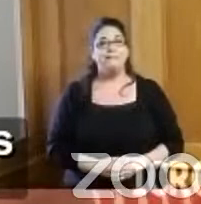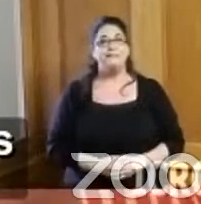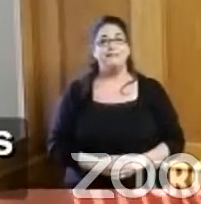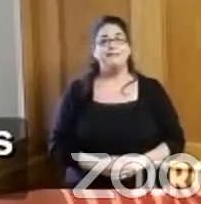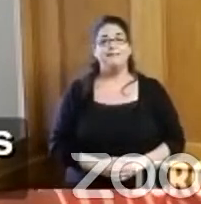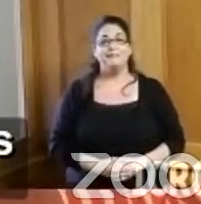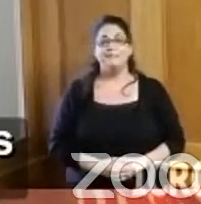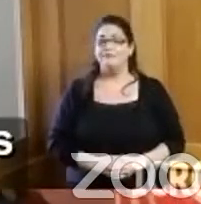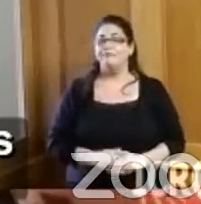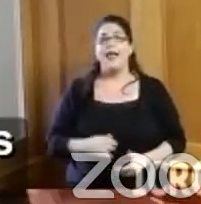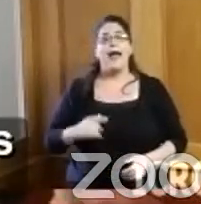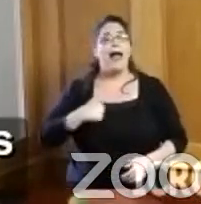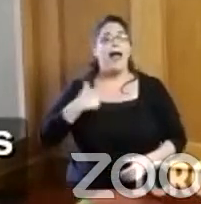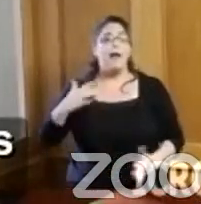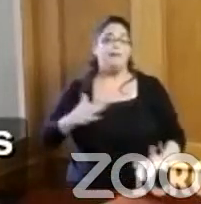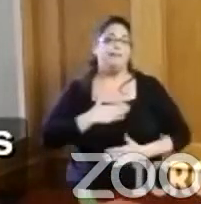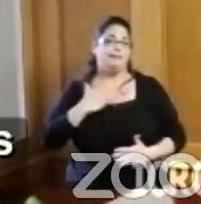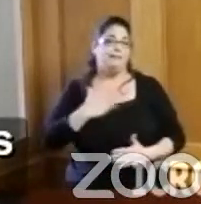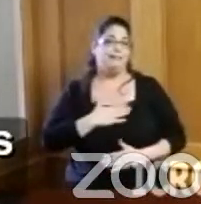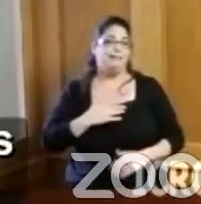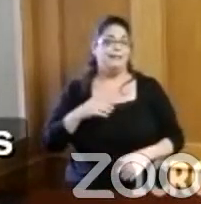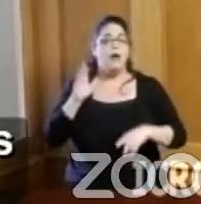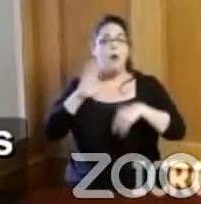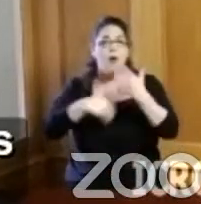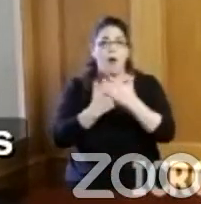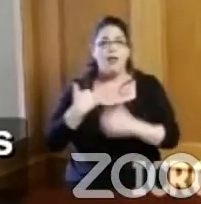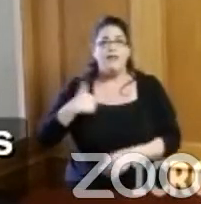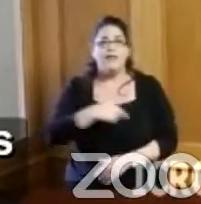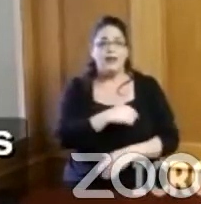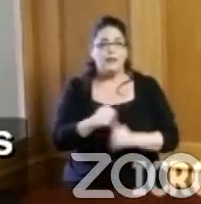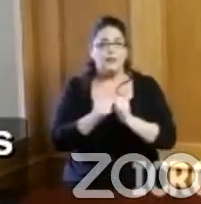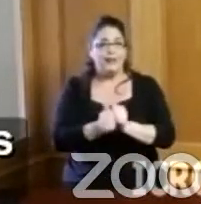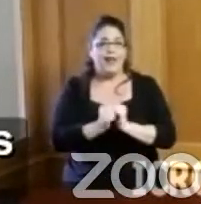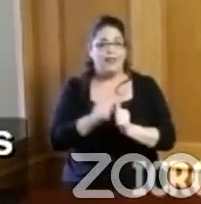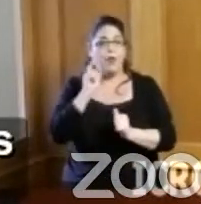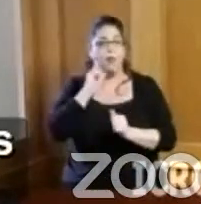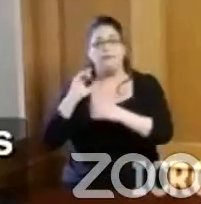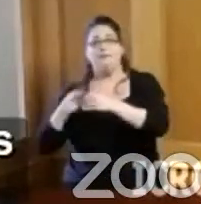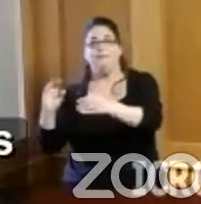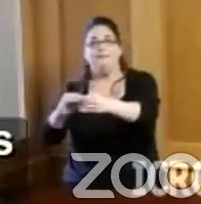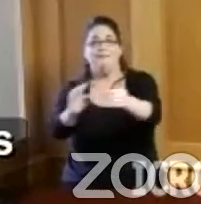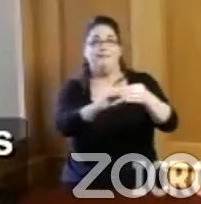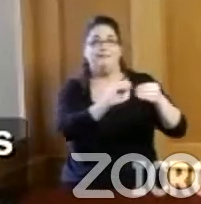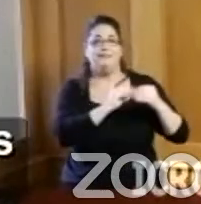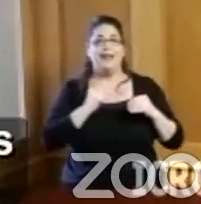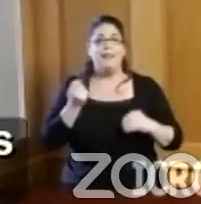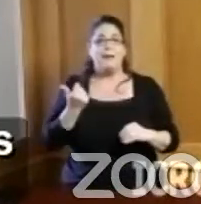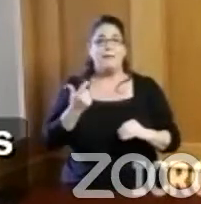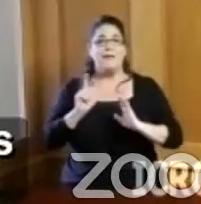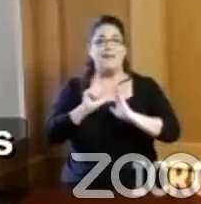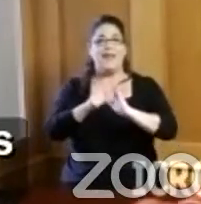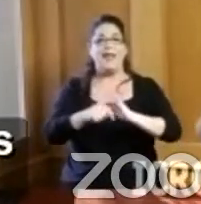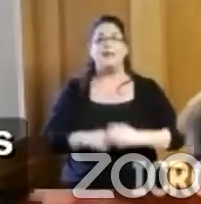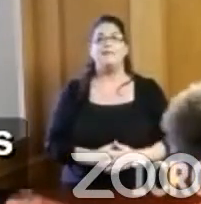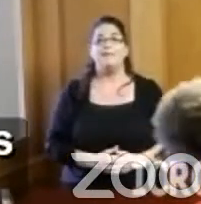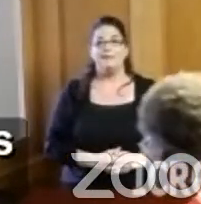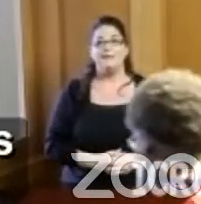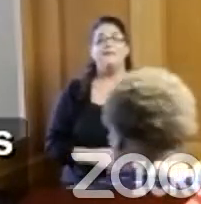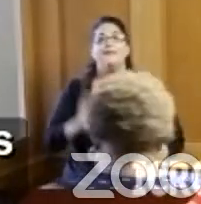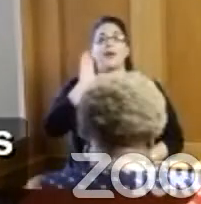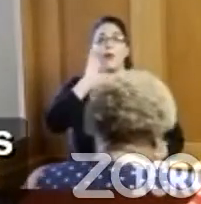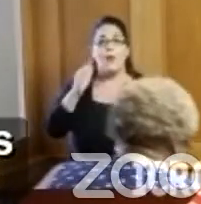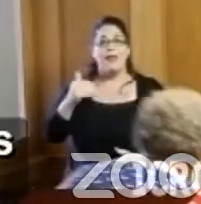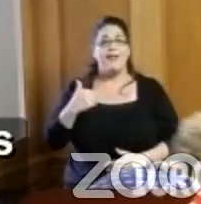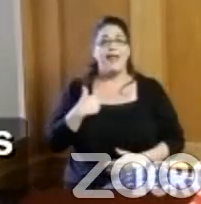And I am very sure that my colleagues will have some things to say just a little bit later, but we will move into